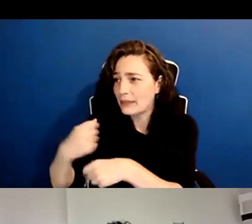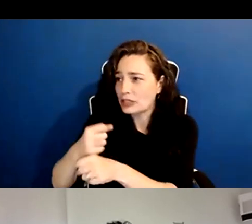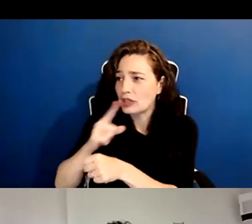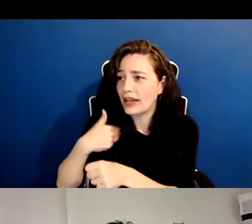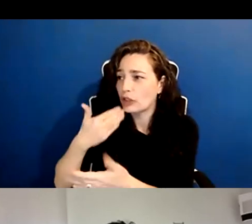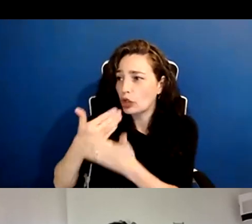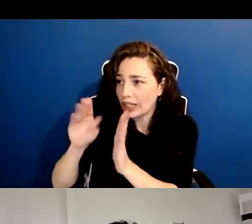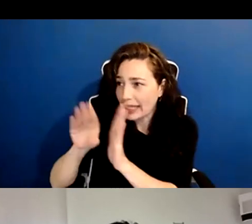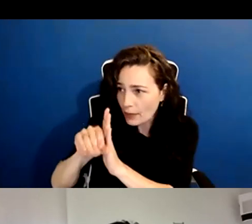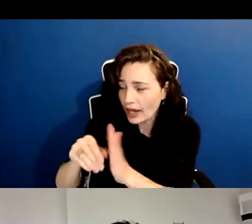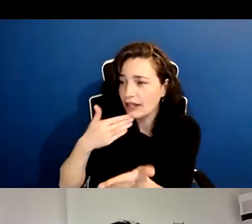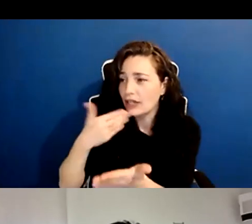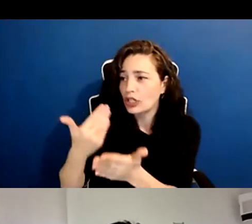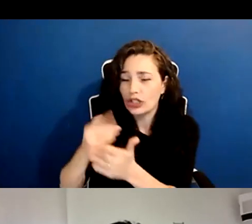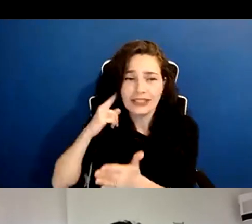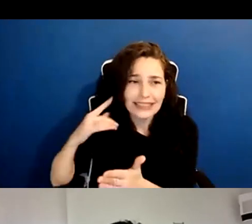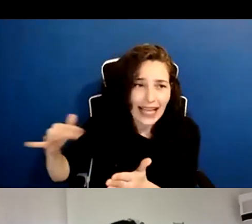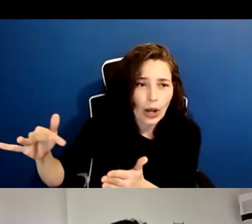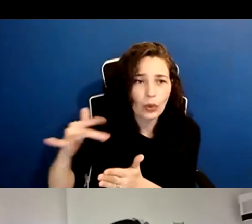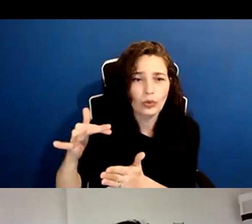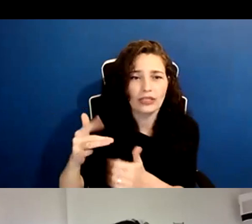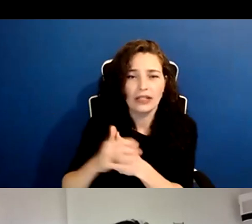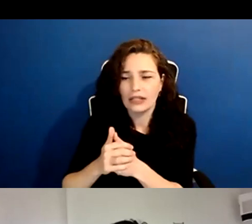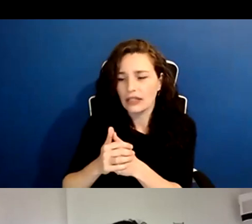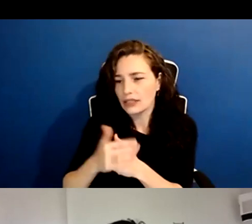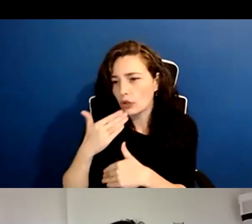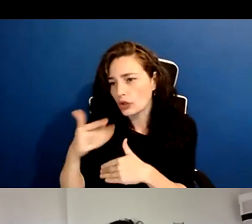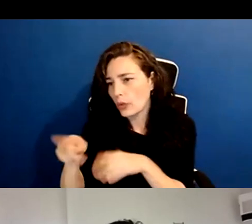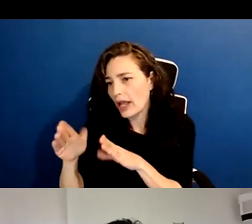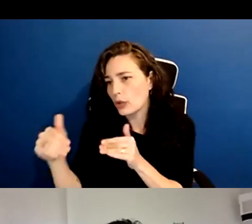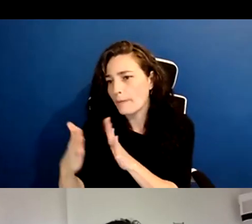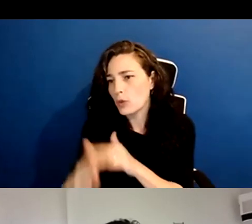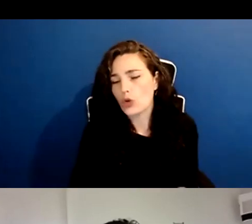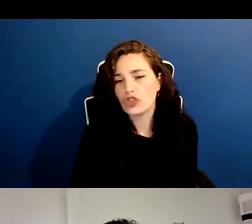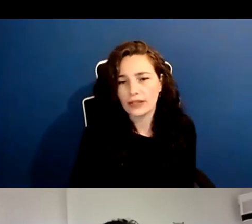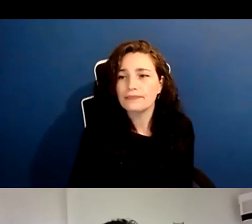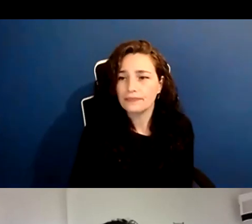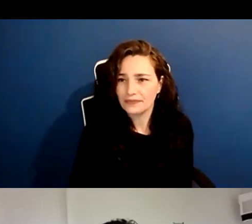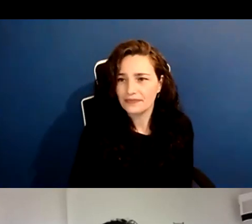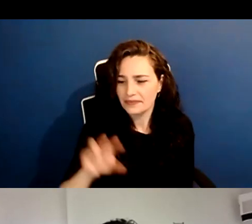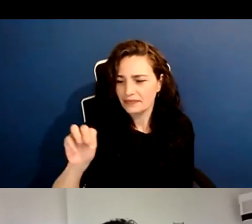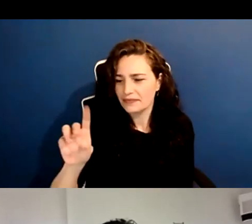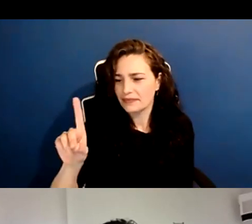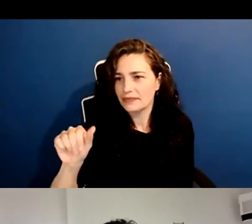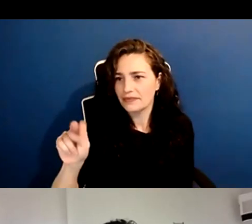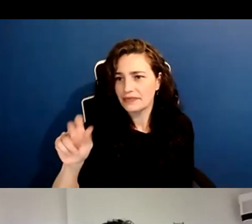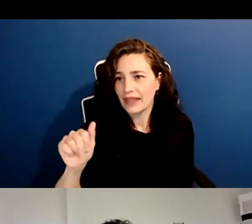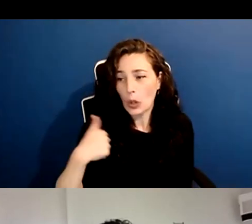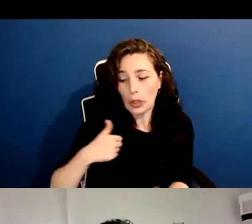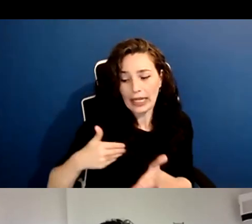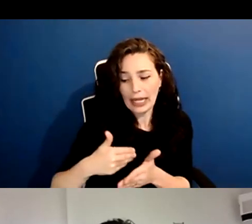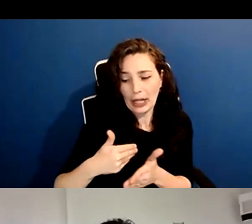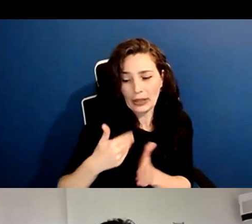first bit of interviews at the end of 2015. That's right. As we approach the kind of the hour mark,